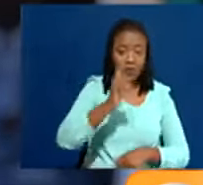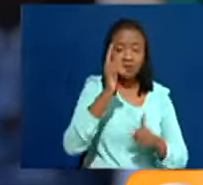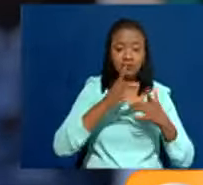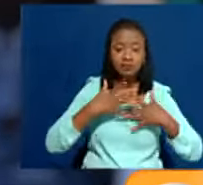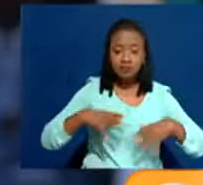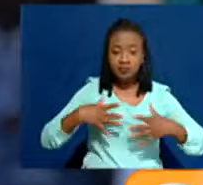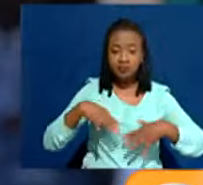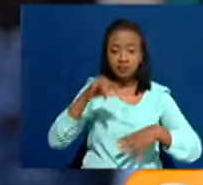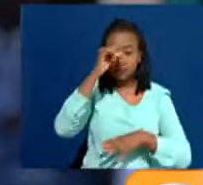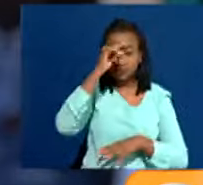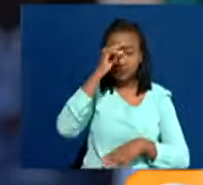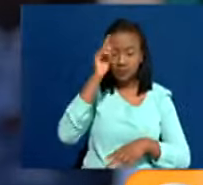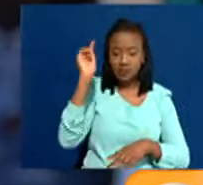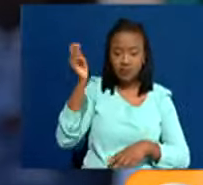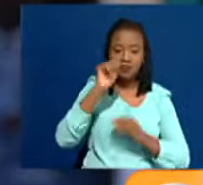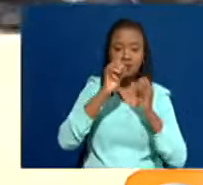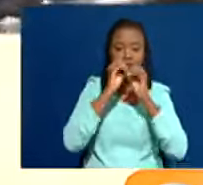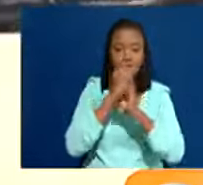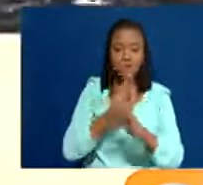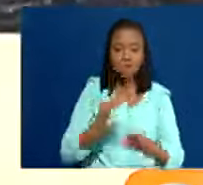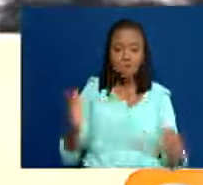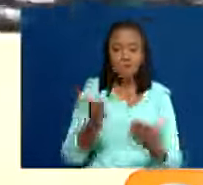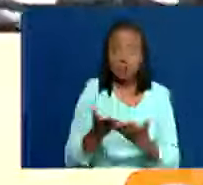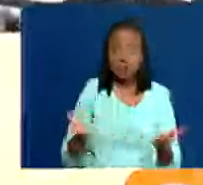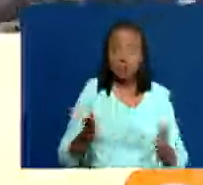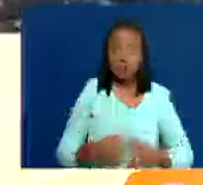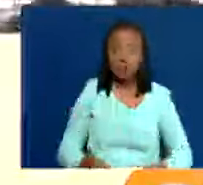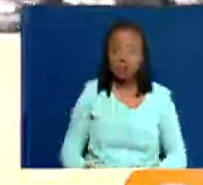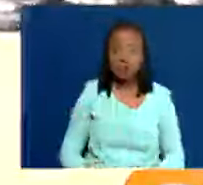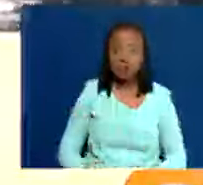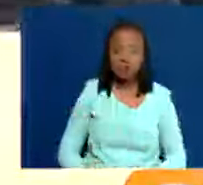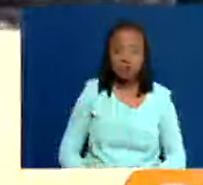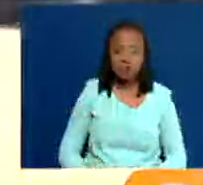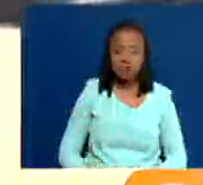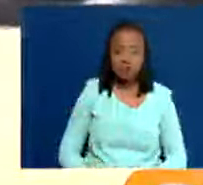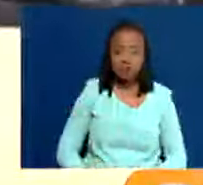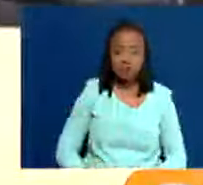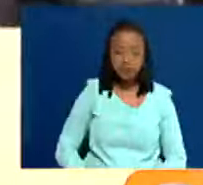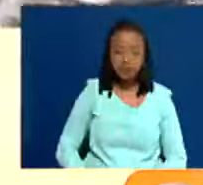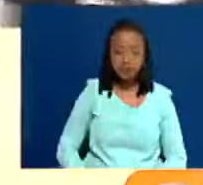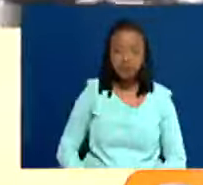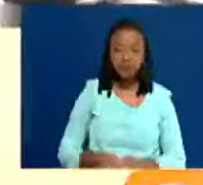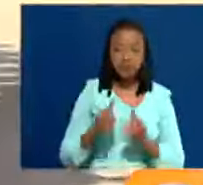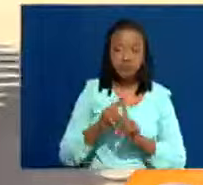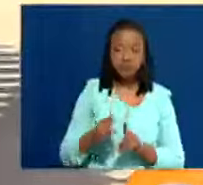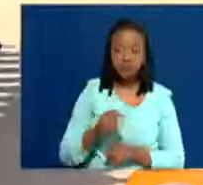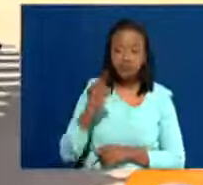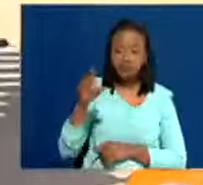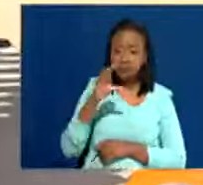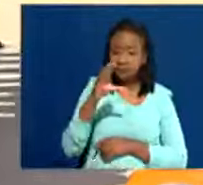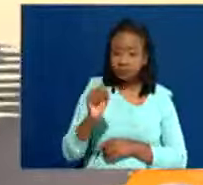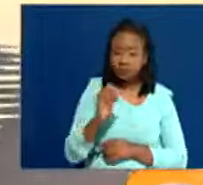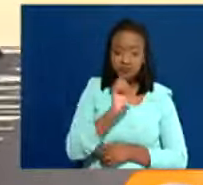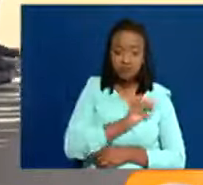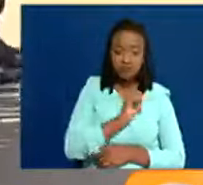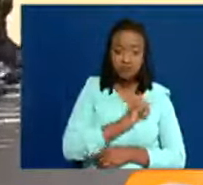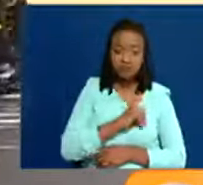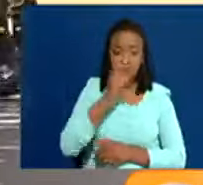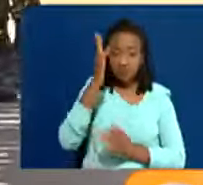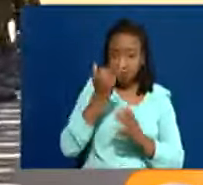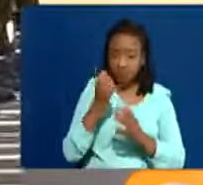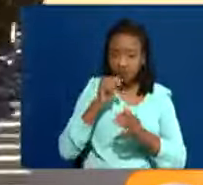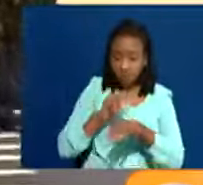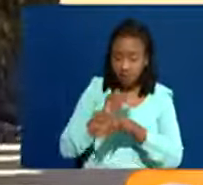the government of the Republic of Kenya. Kindiki further dismissed fears that the mission will compromise Kenya's